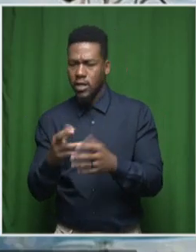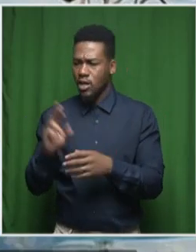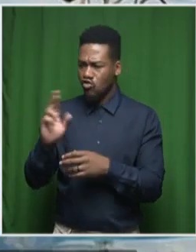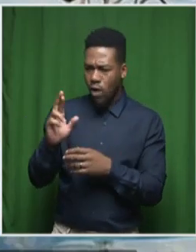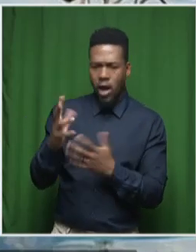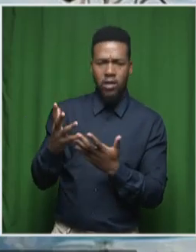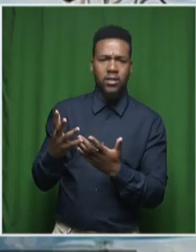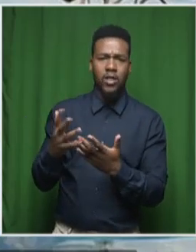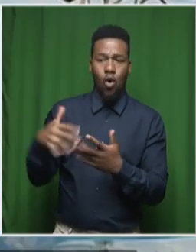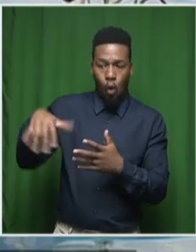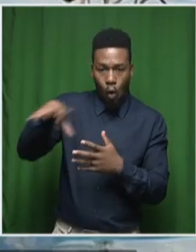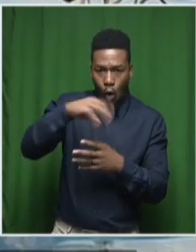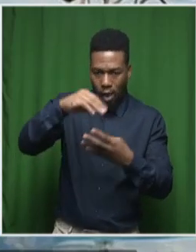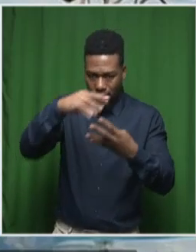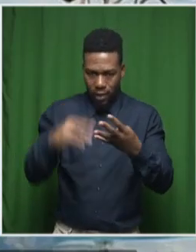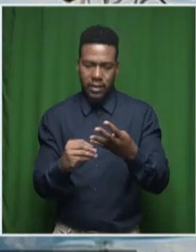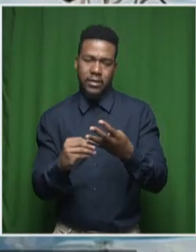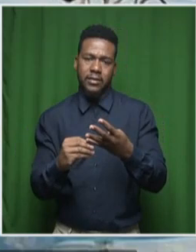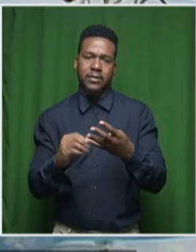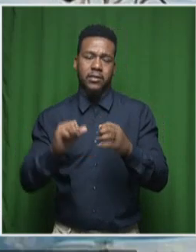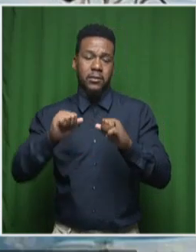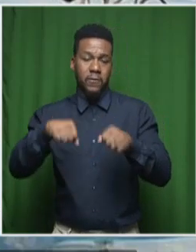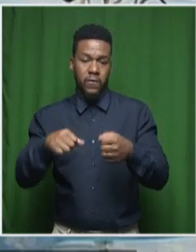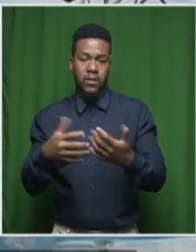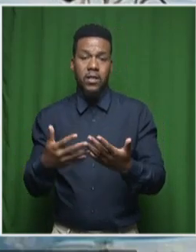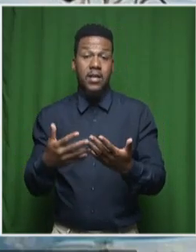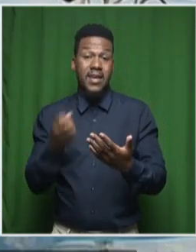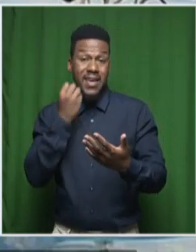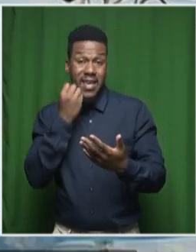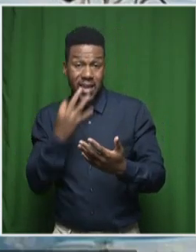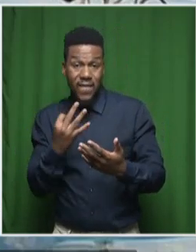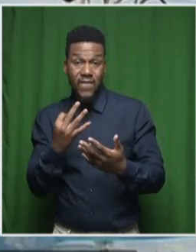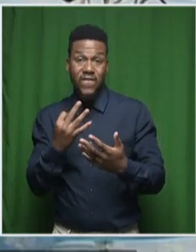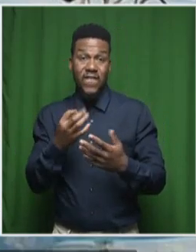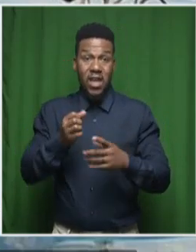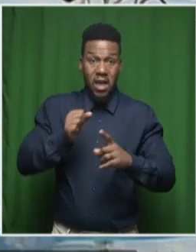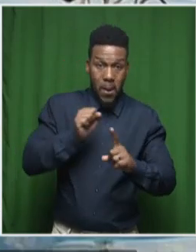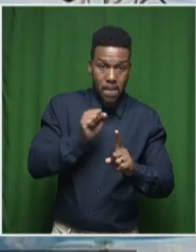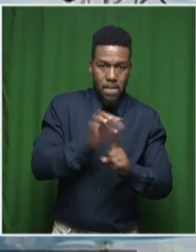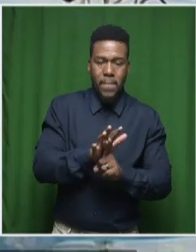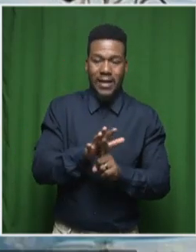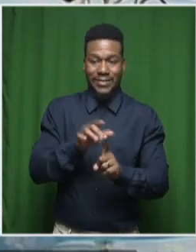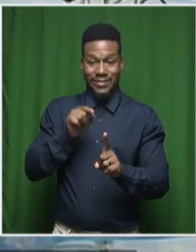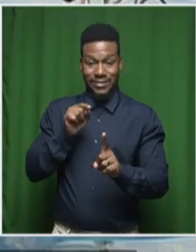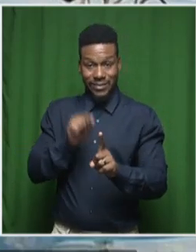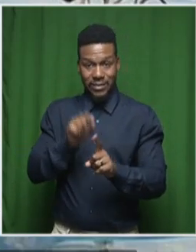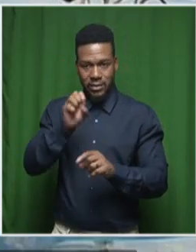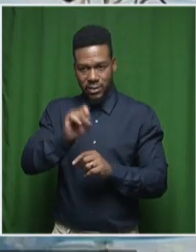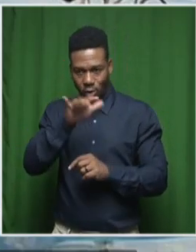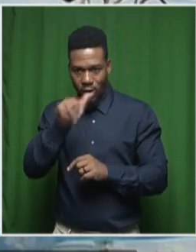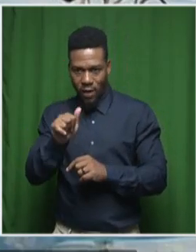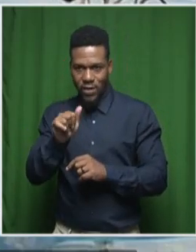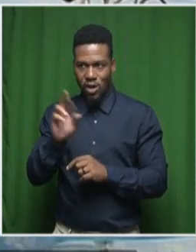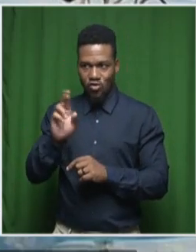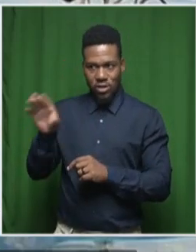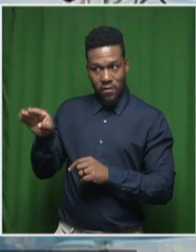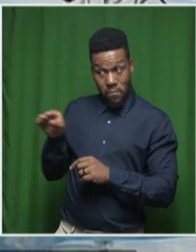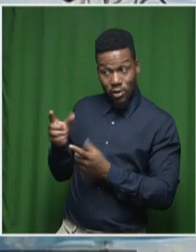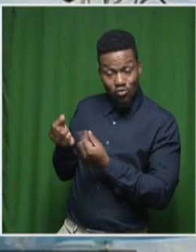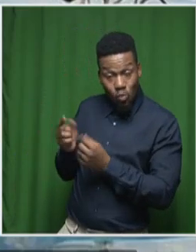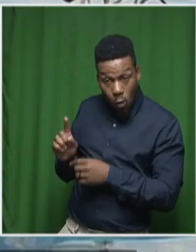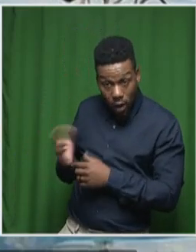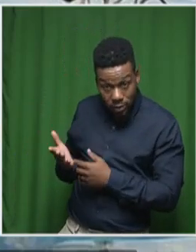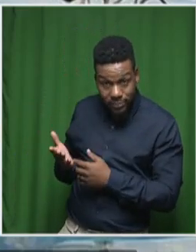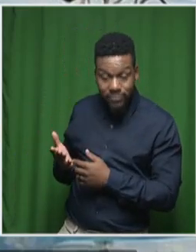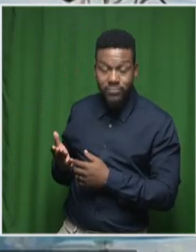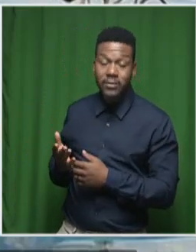those, and of course the inflation outlook, all of those impact in terms of what the South African Reserve Bank will then do when it comes to